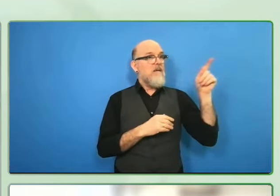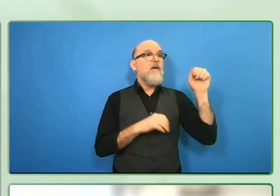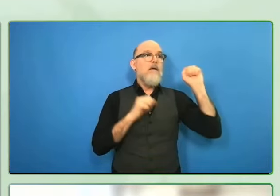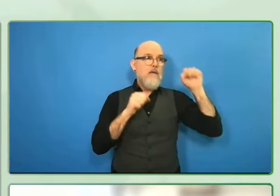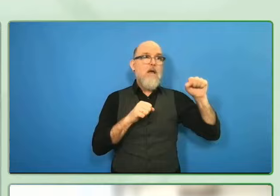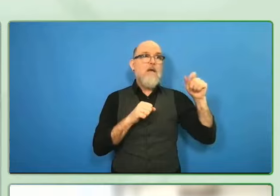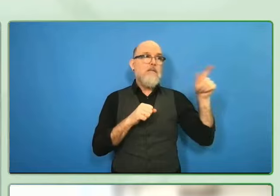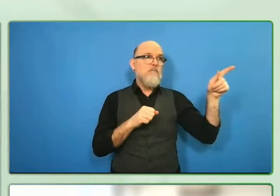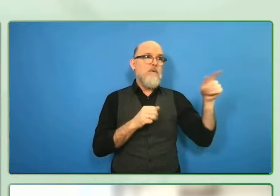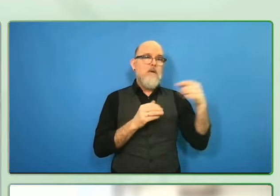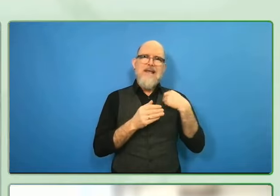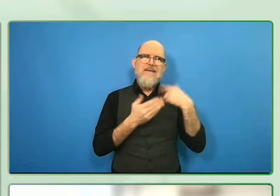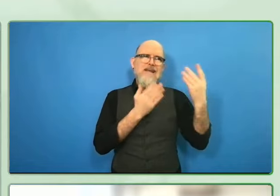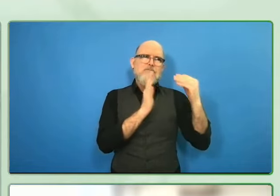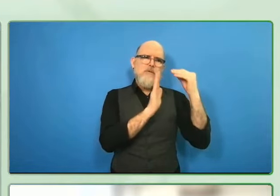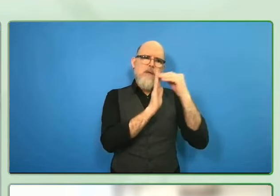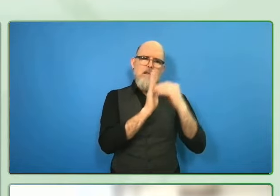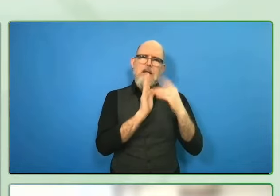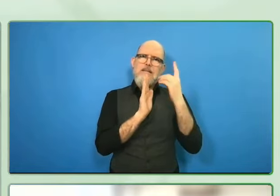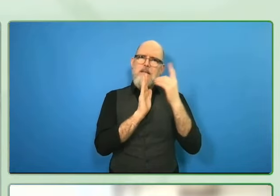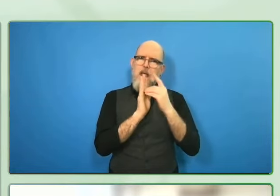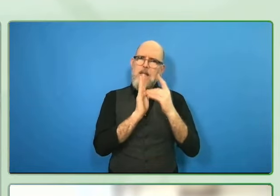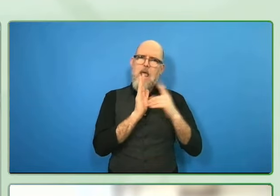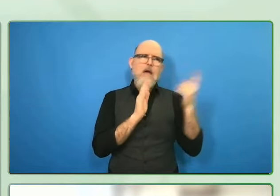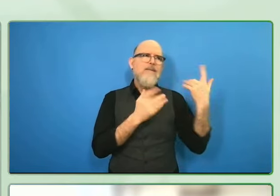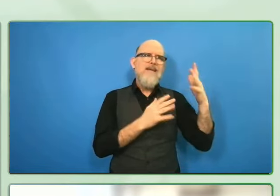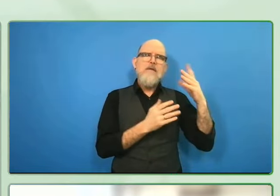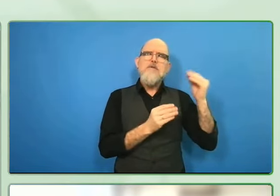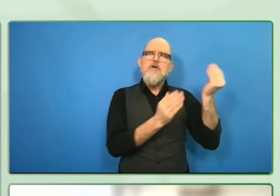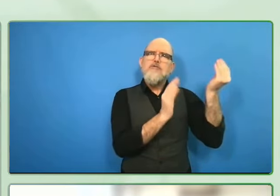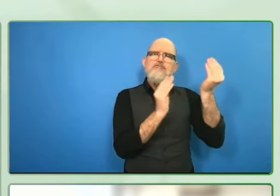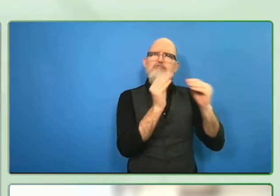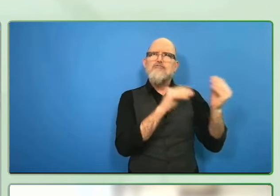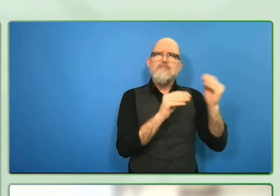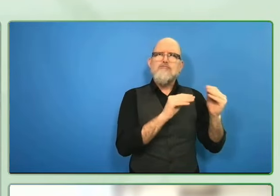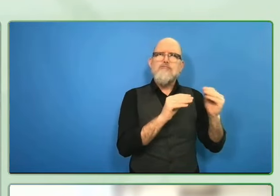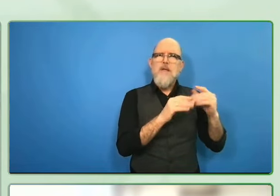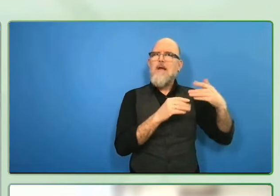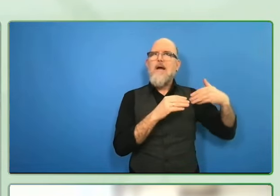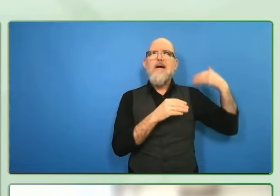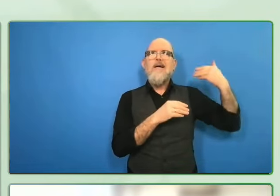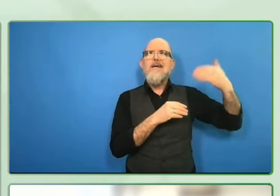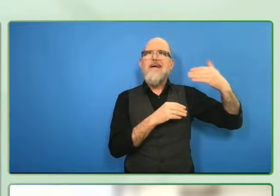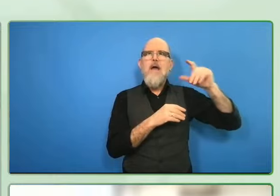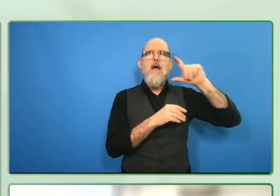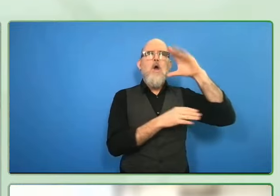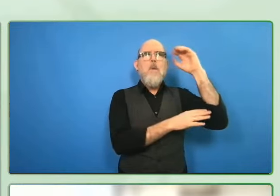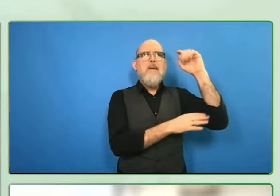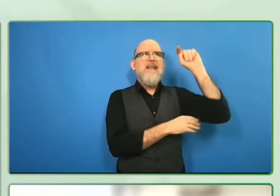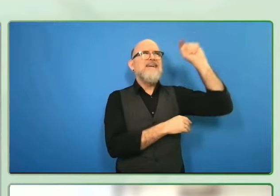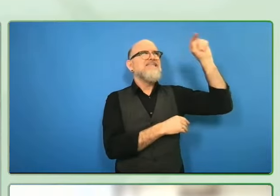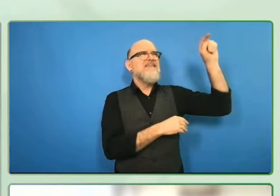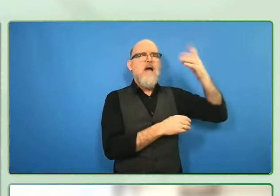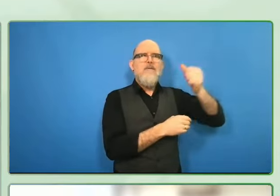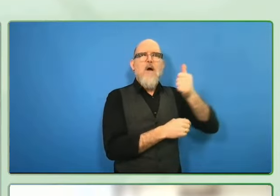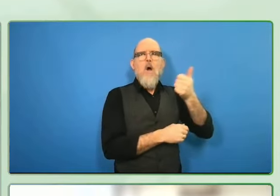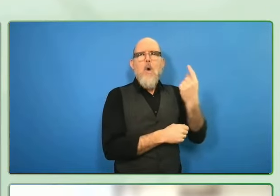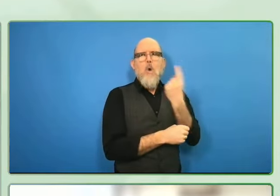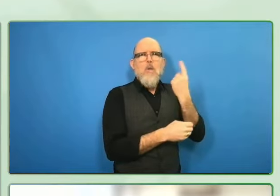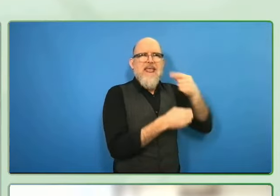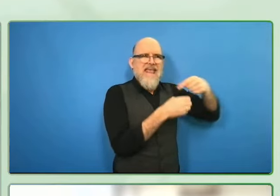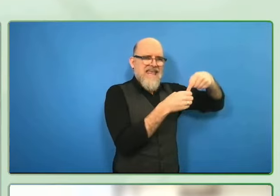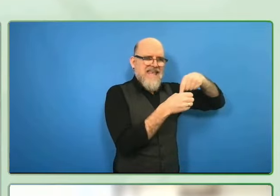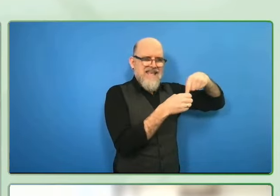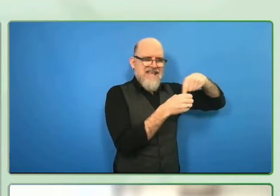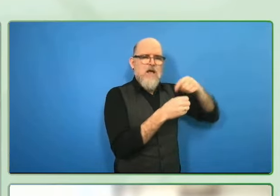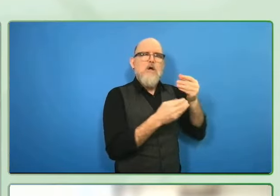ever put it out in the public domain. I want to take just a moment to thank the Government of Canada for putting out the insights